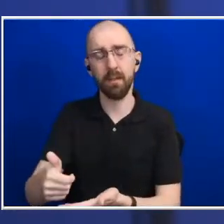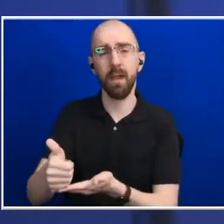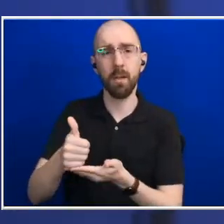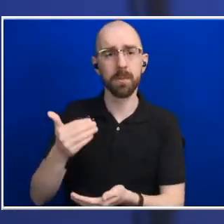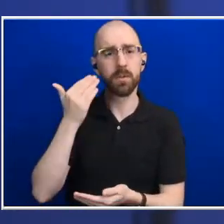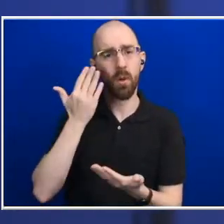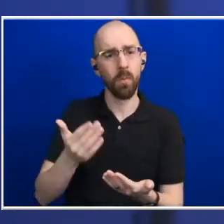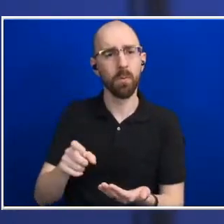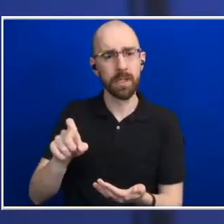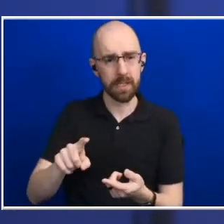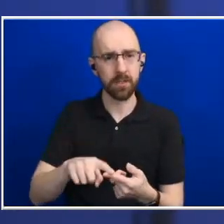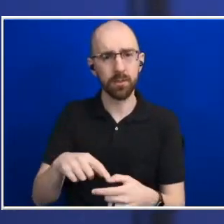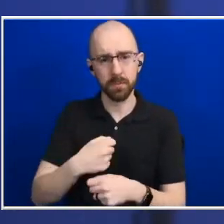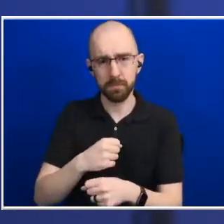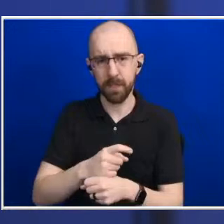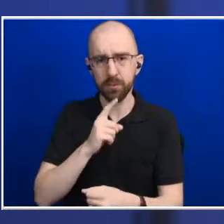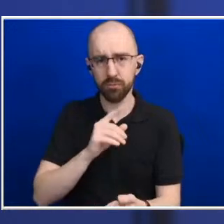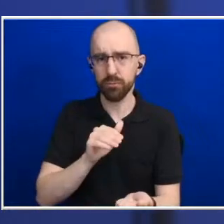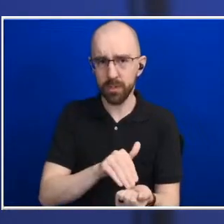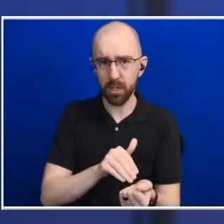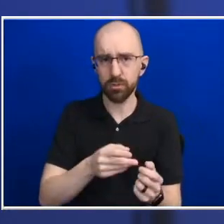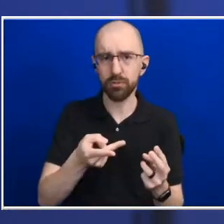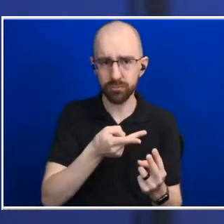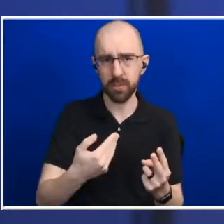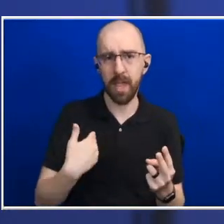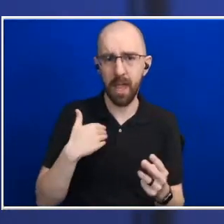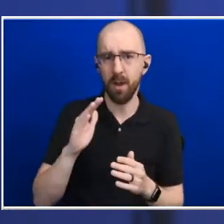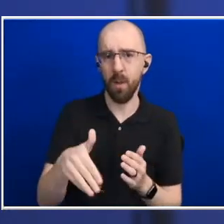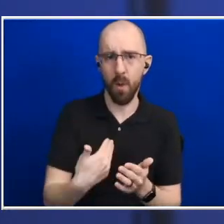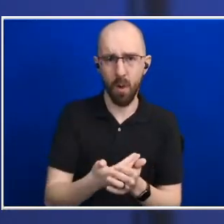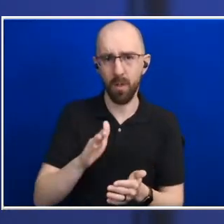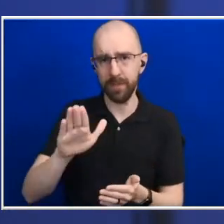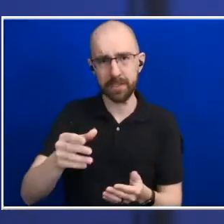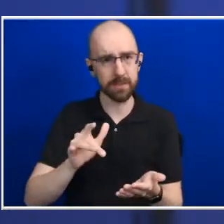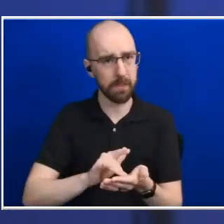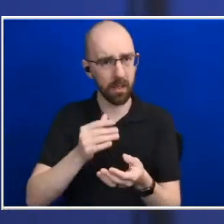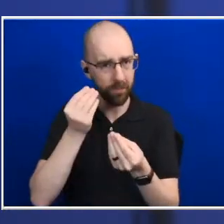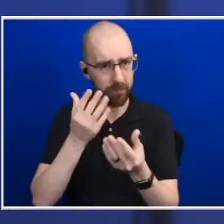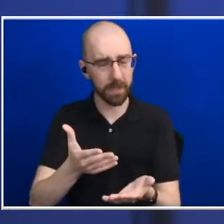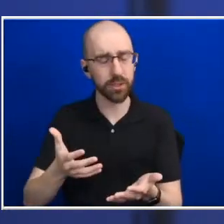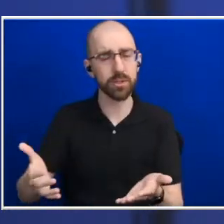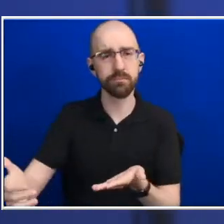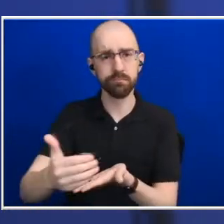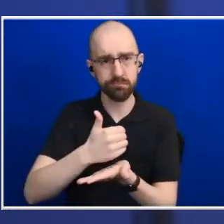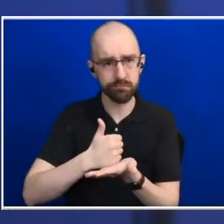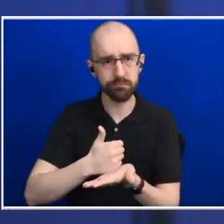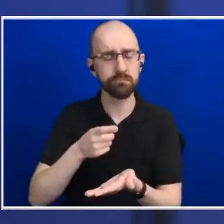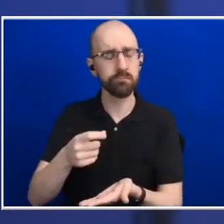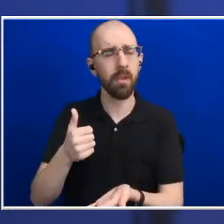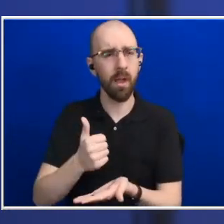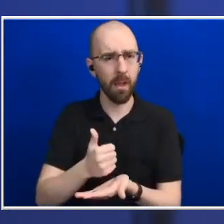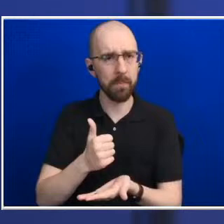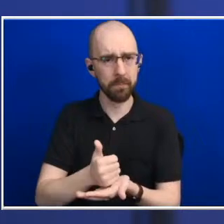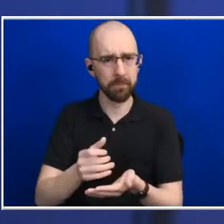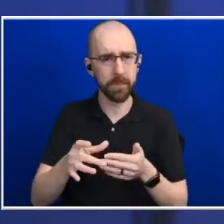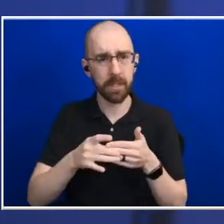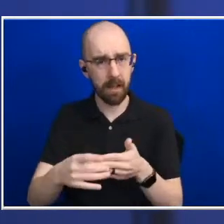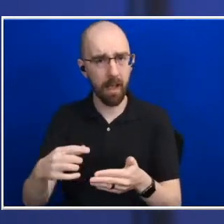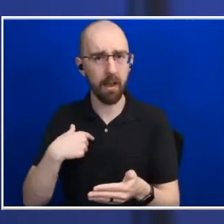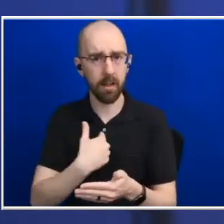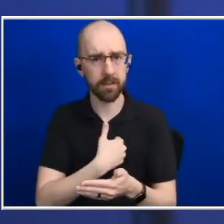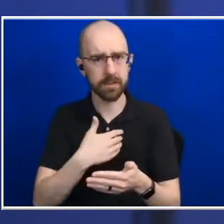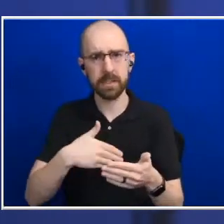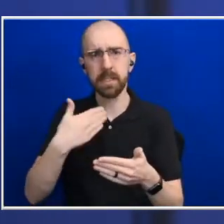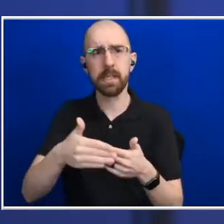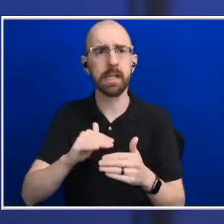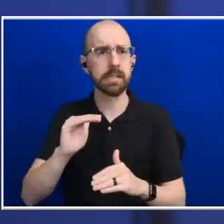Dr. Rosenthal and Dr. Powers had all of Hayden's medical information, and they helped, you know, guide us what's the next steps. And then when we met